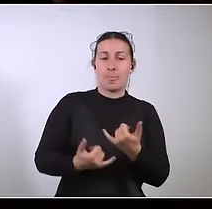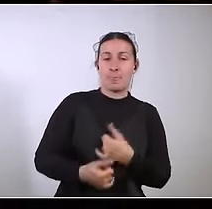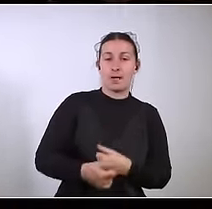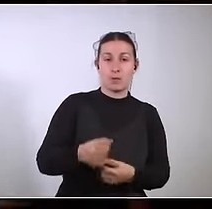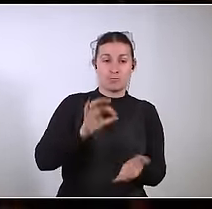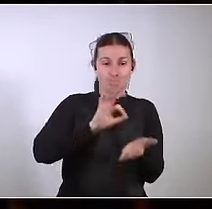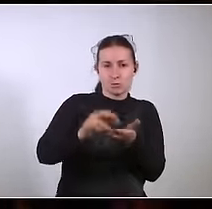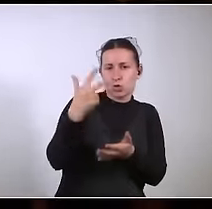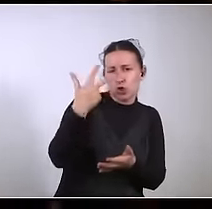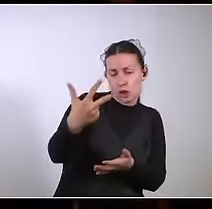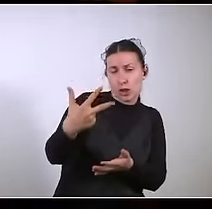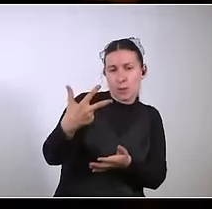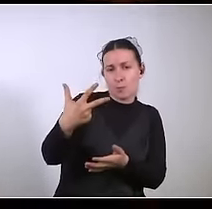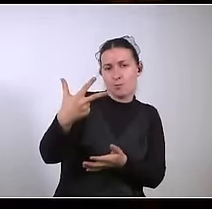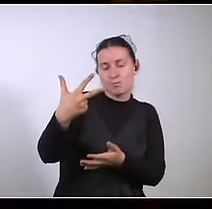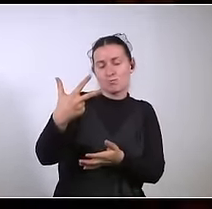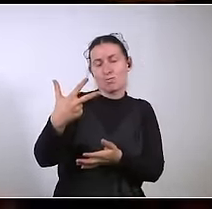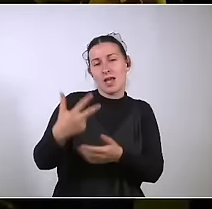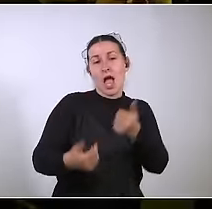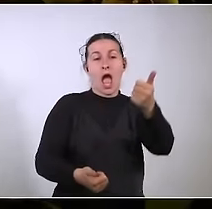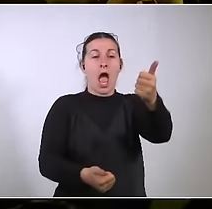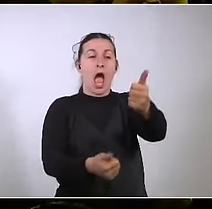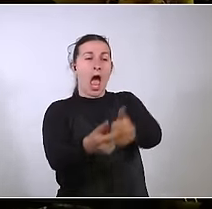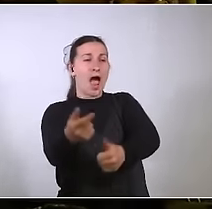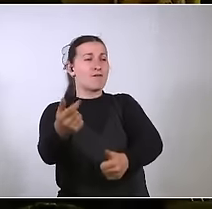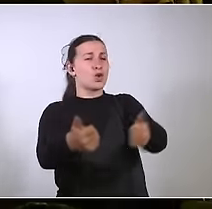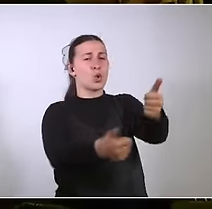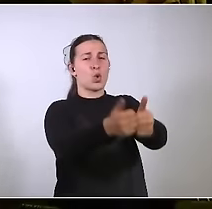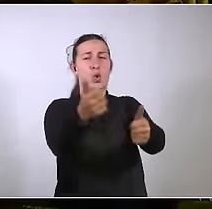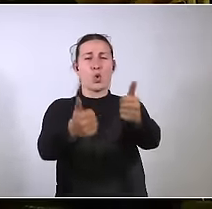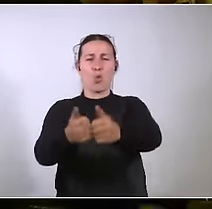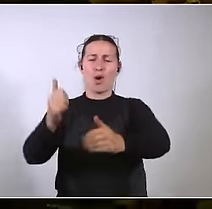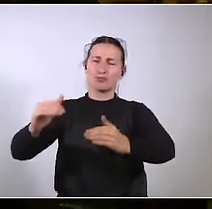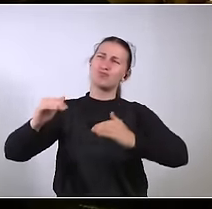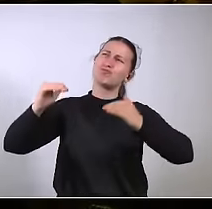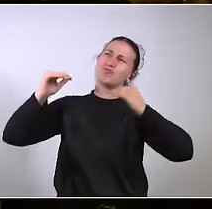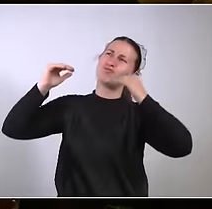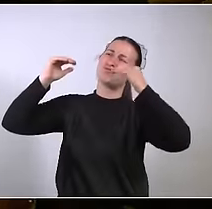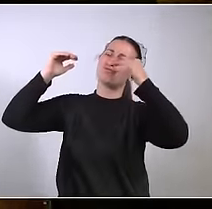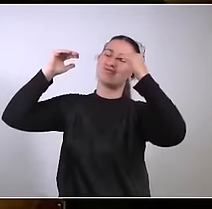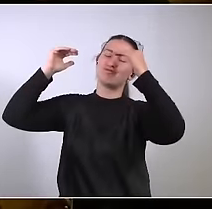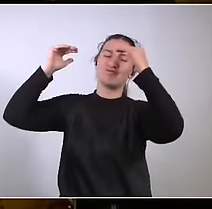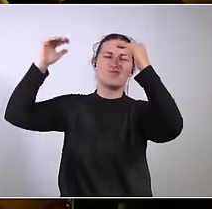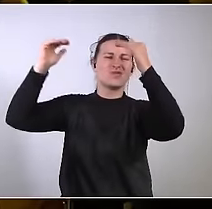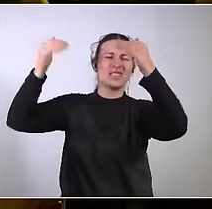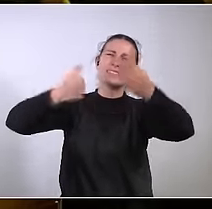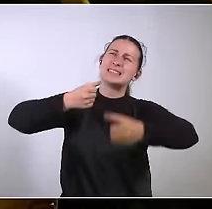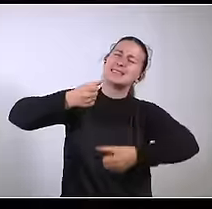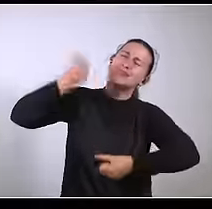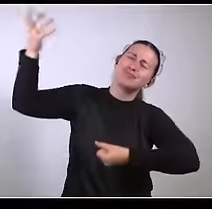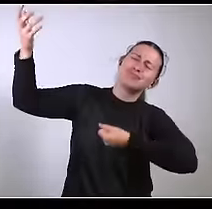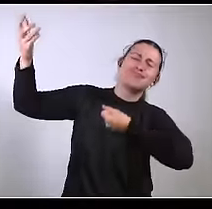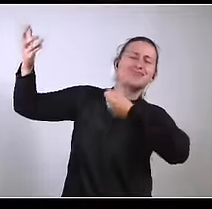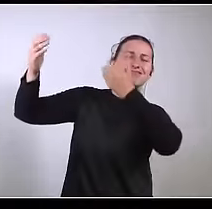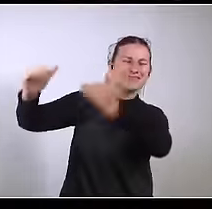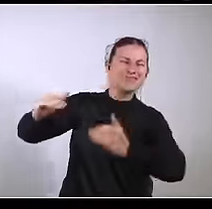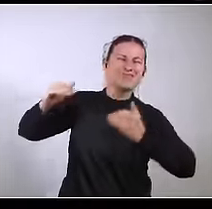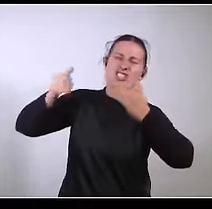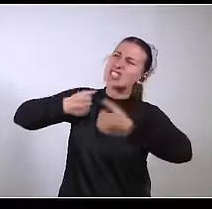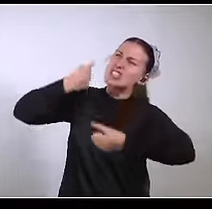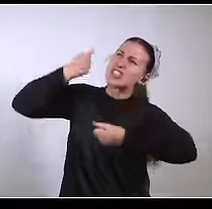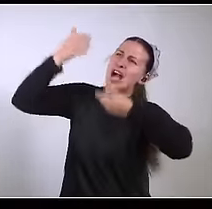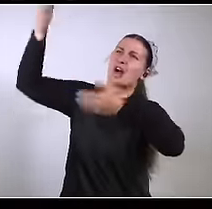three, if every person with a voice in this place would let out a prophetic shout